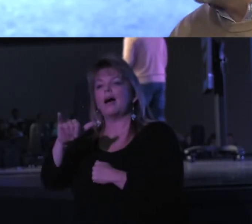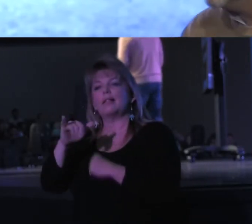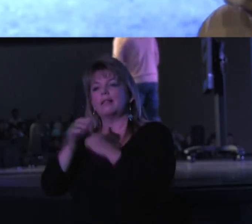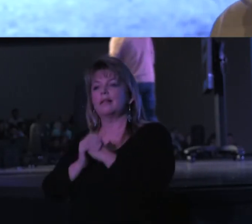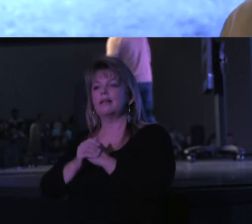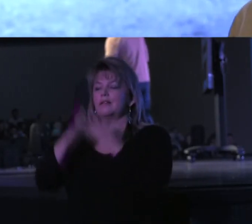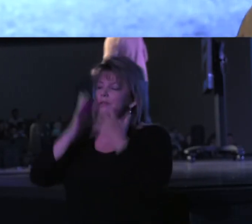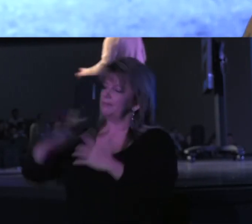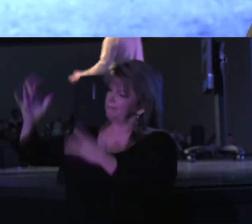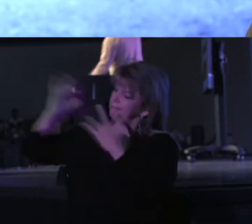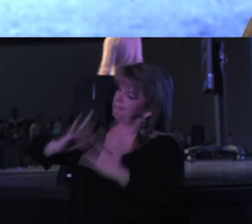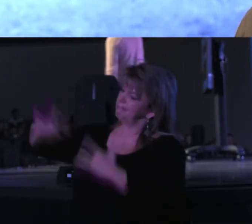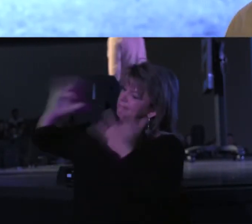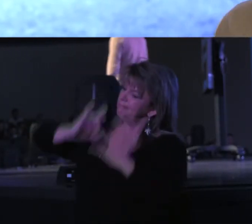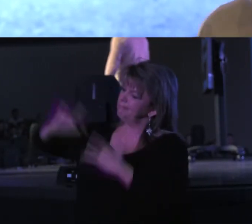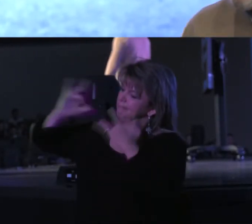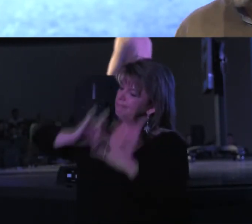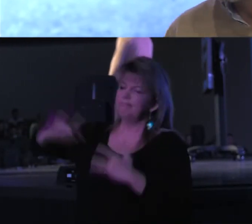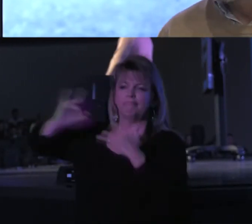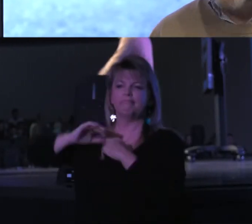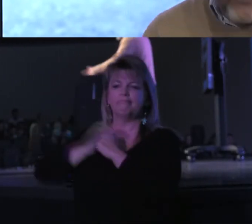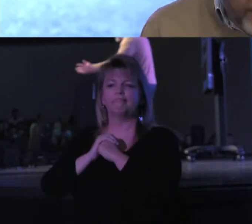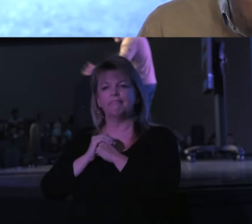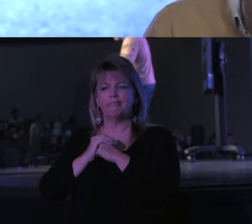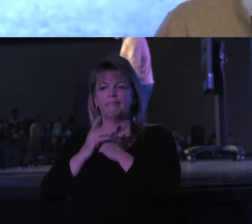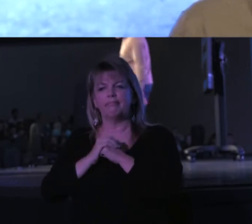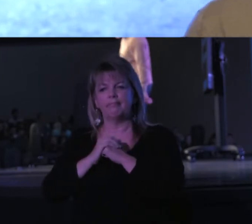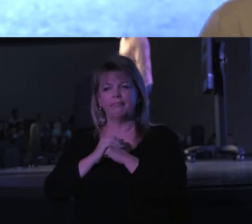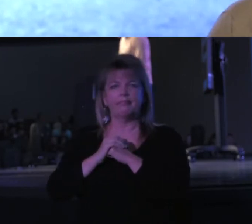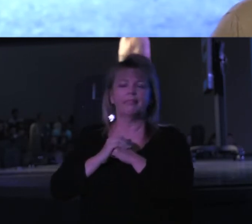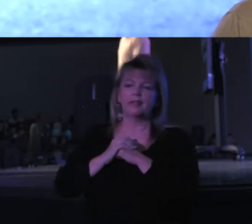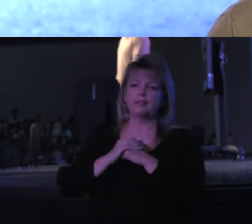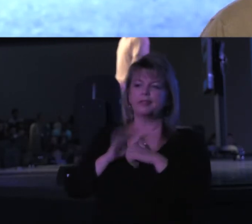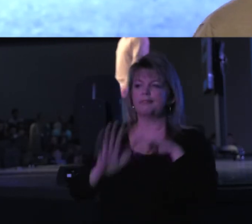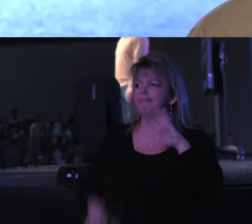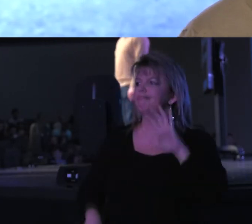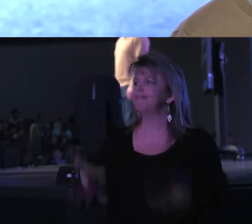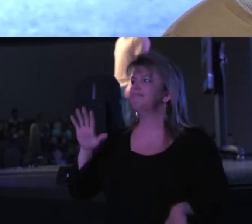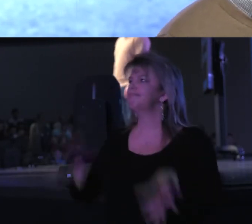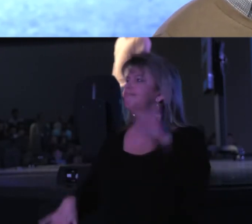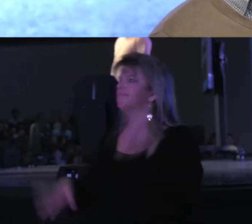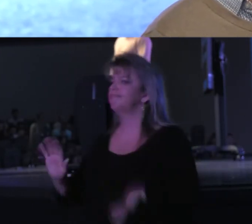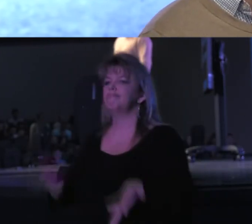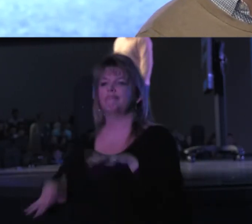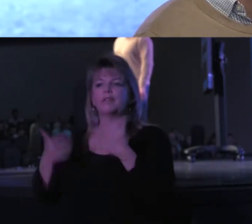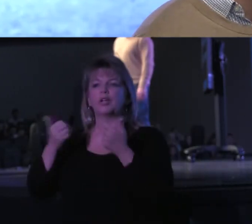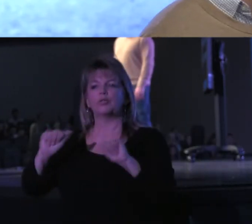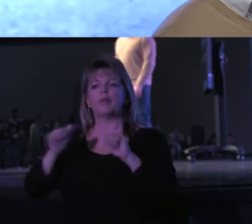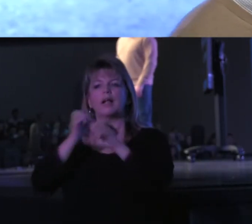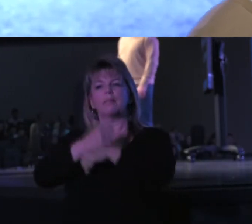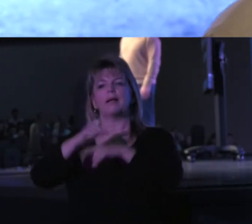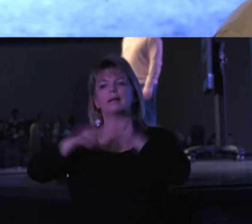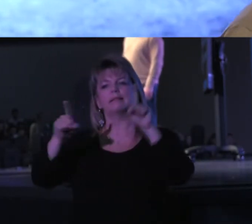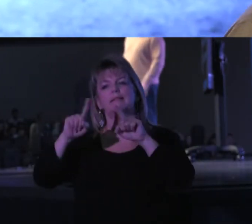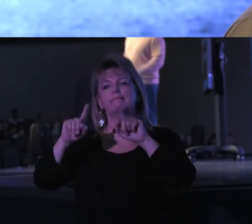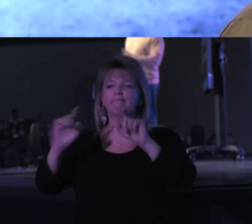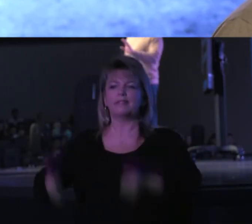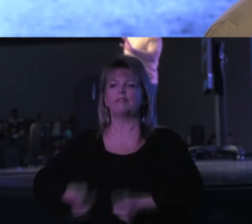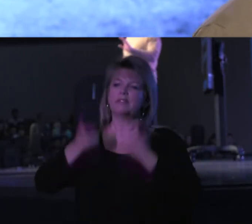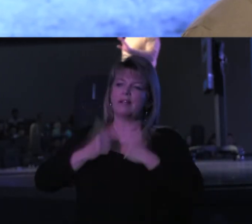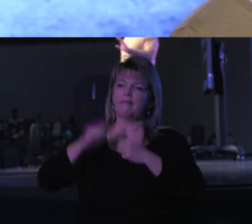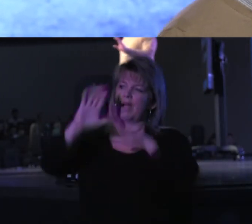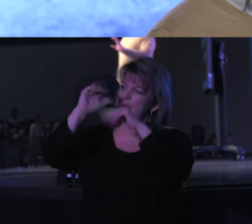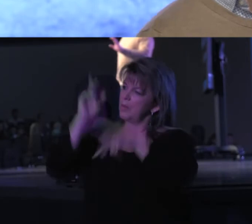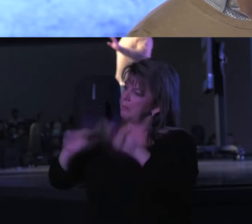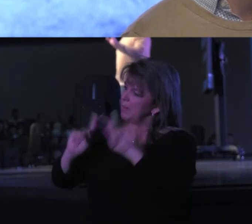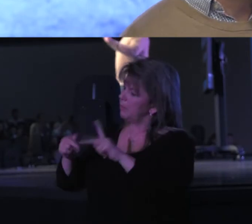little old me mumbling my way through the world, fumbling my way through life, trying to make a difference and just sort of hoping that people sort their lives out.